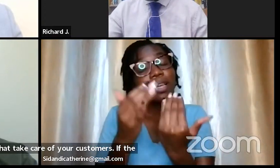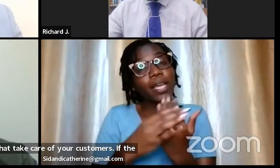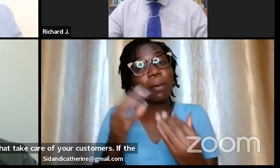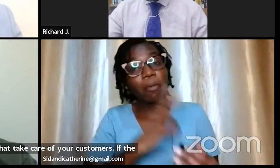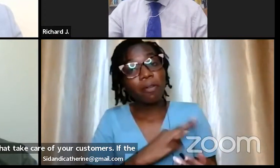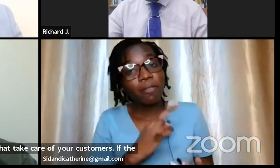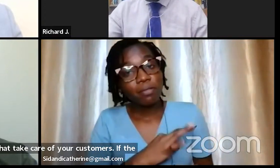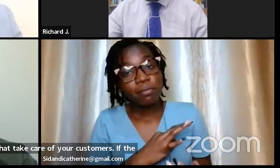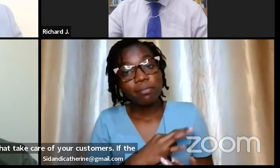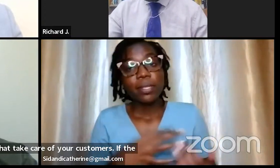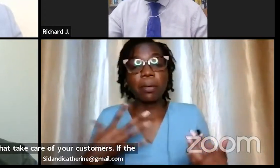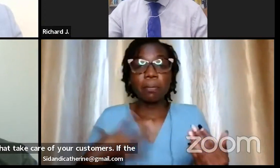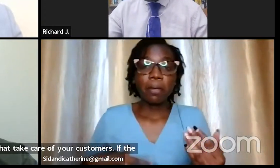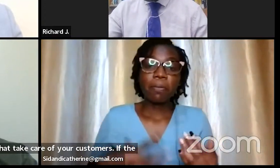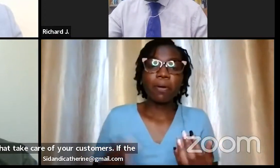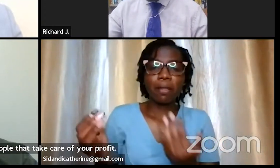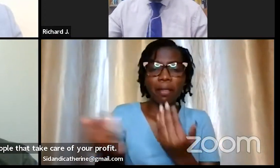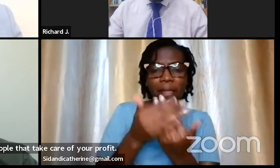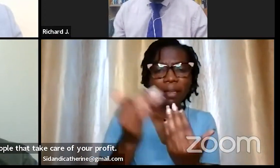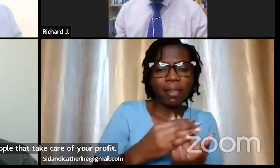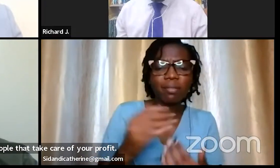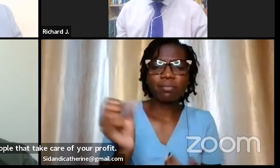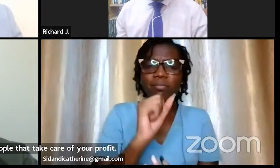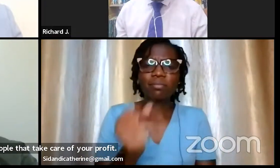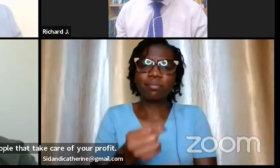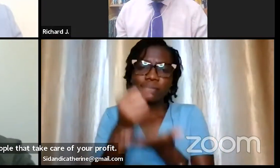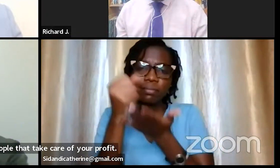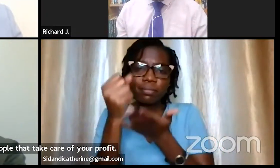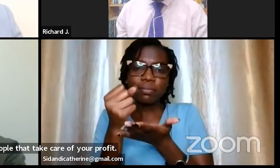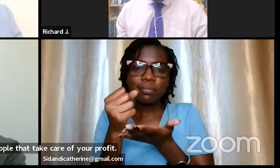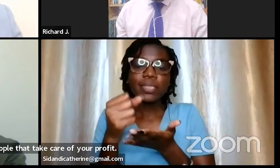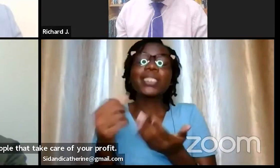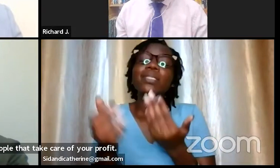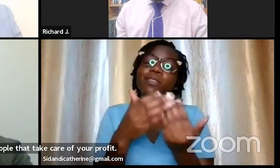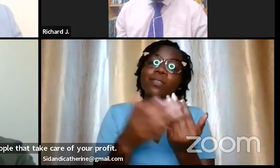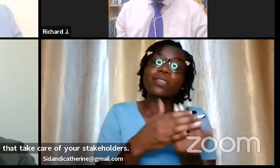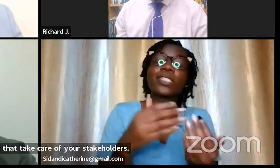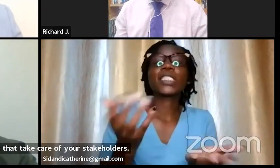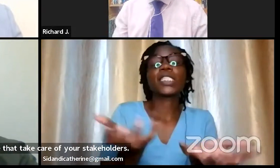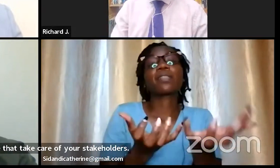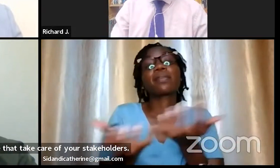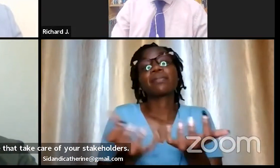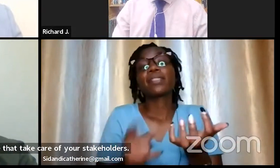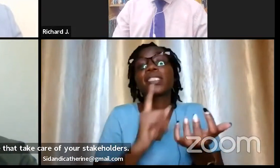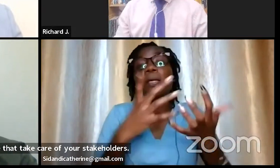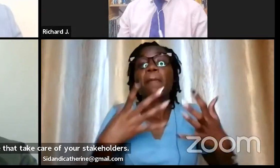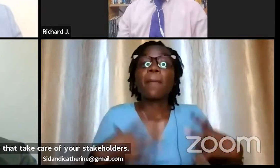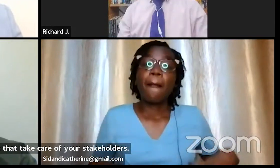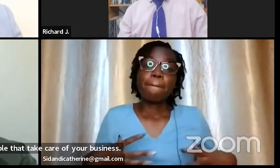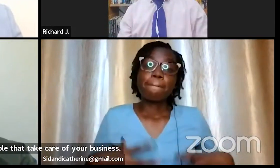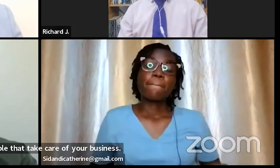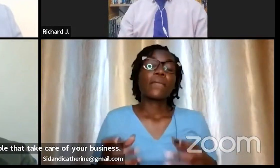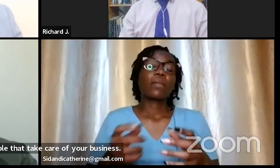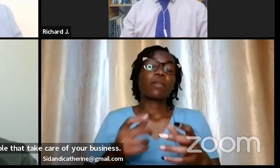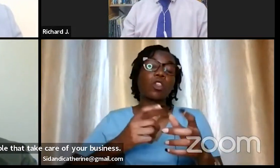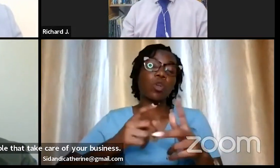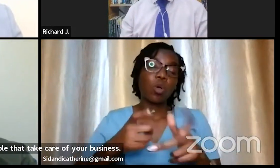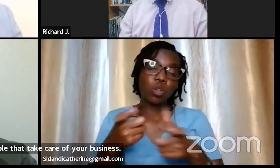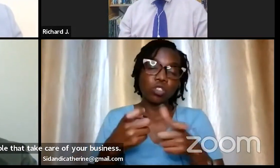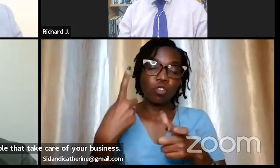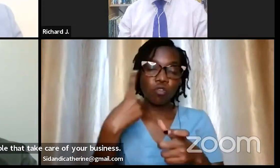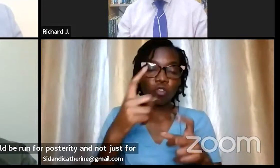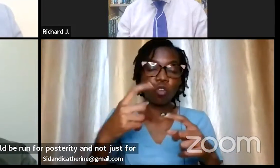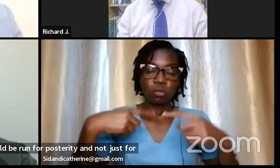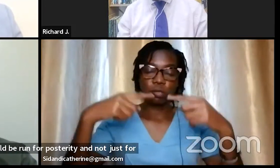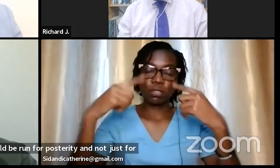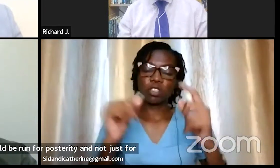that take care of your stakeholders. It's the people that take care of your business. Businesses should be run for posterity and not just for the sake